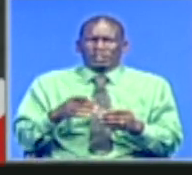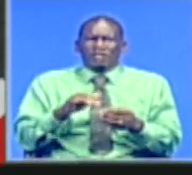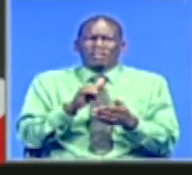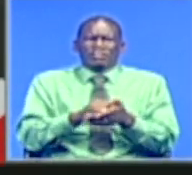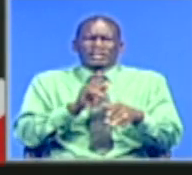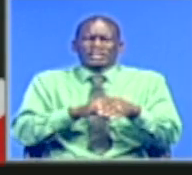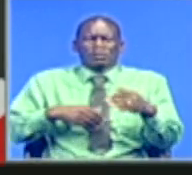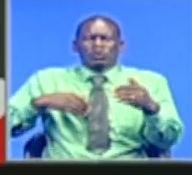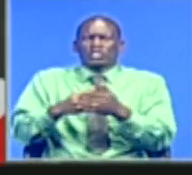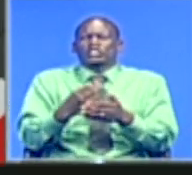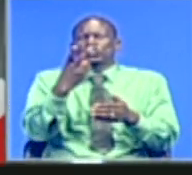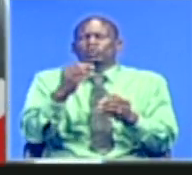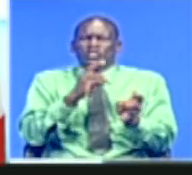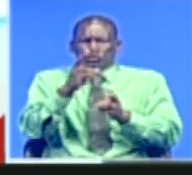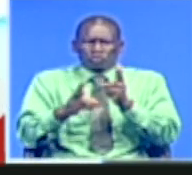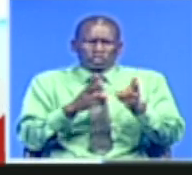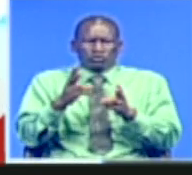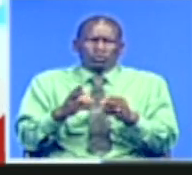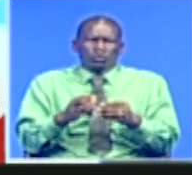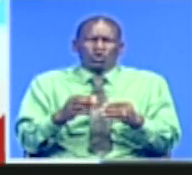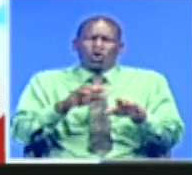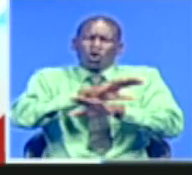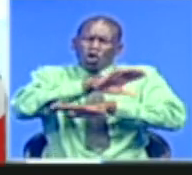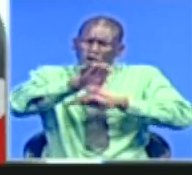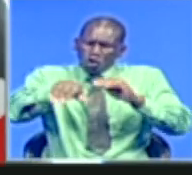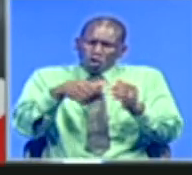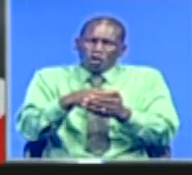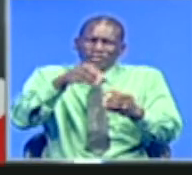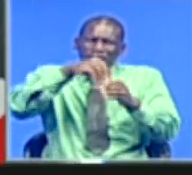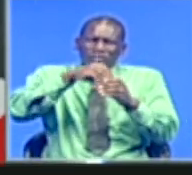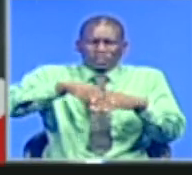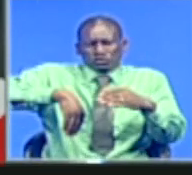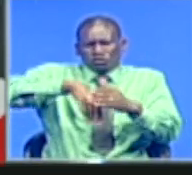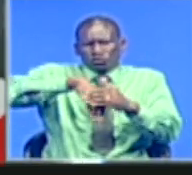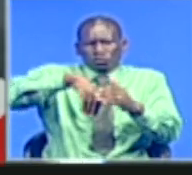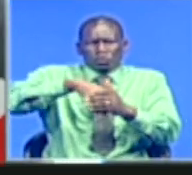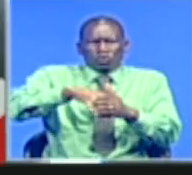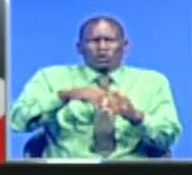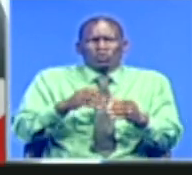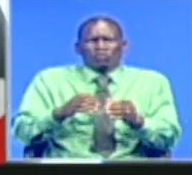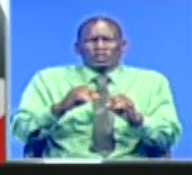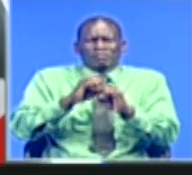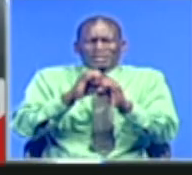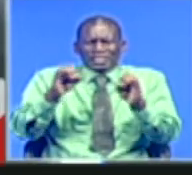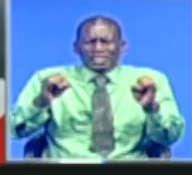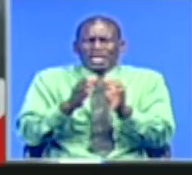to 2022, all the efforts that we'll have put in football will be clear for everyone to see.